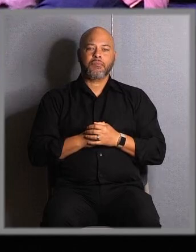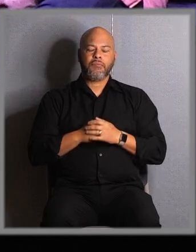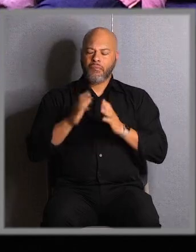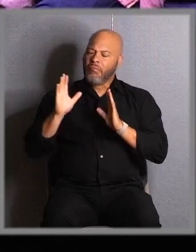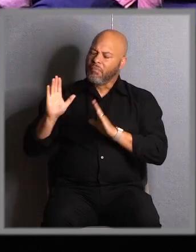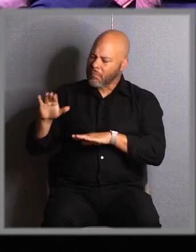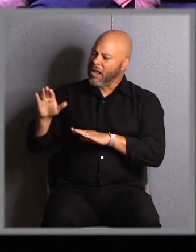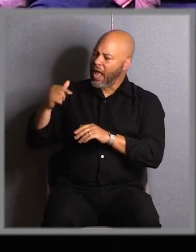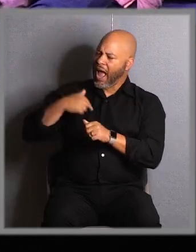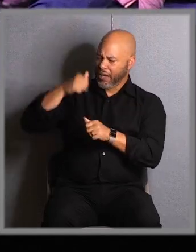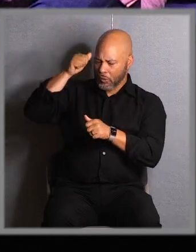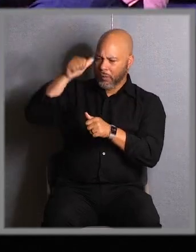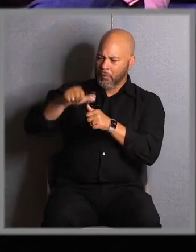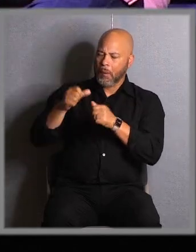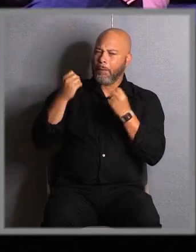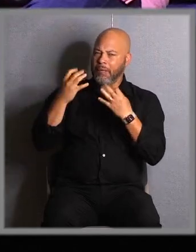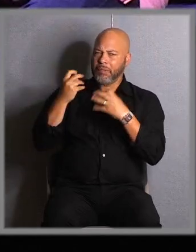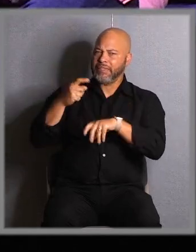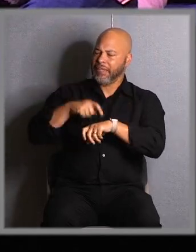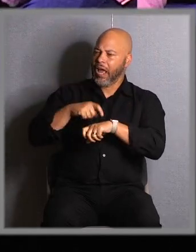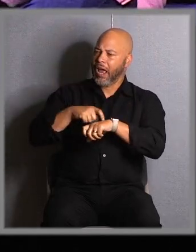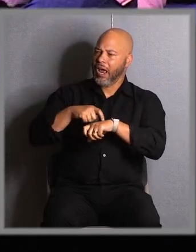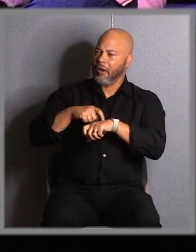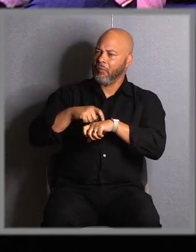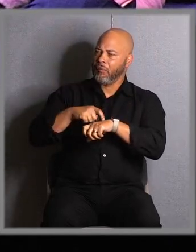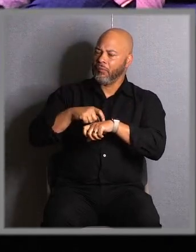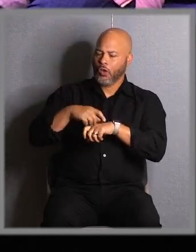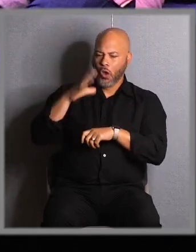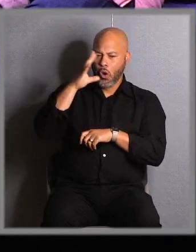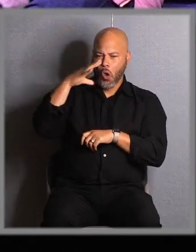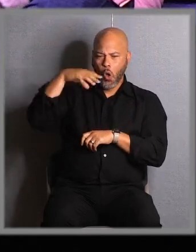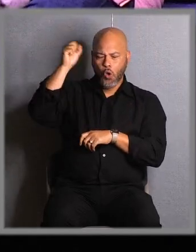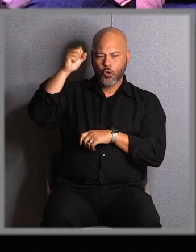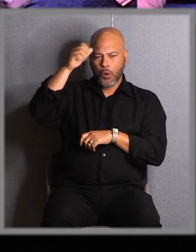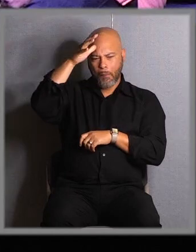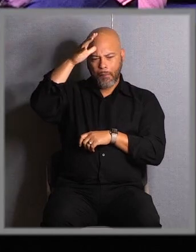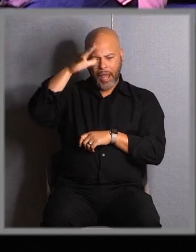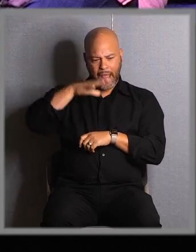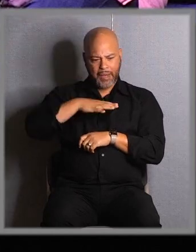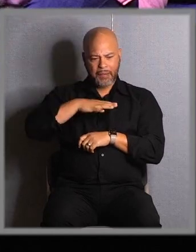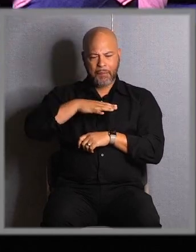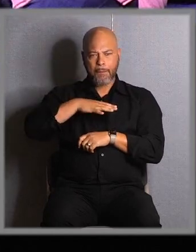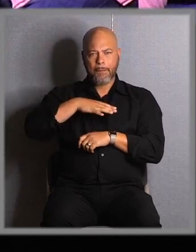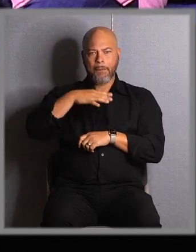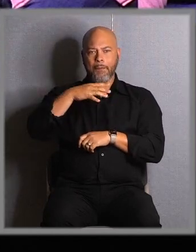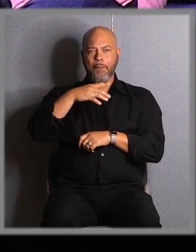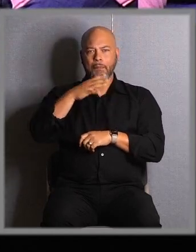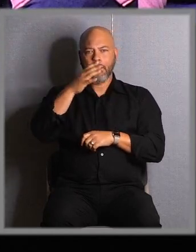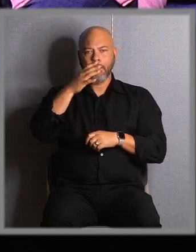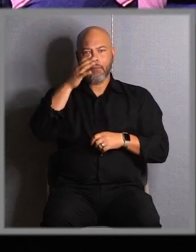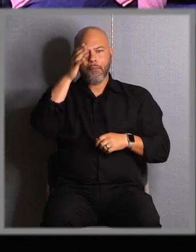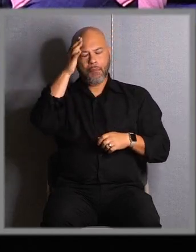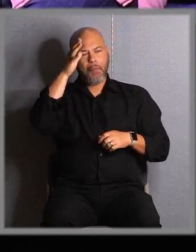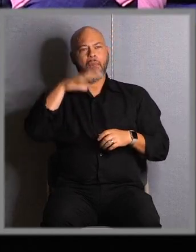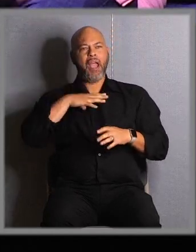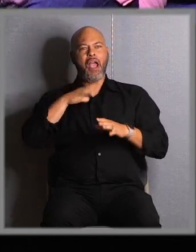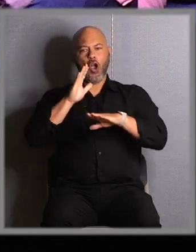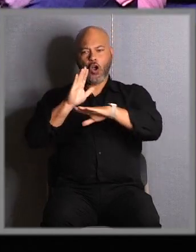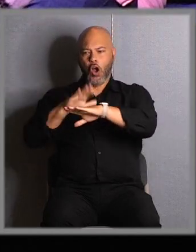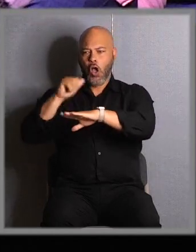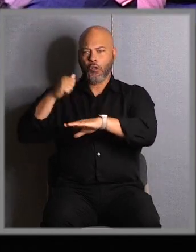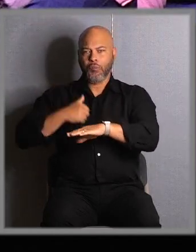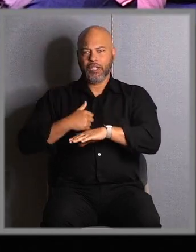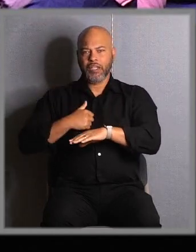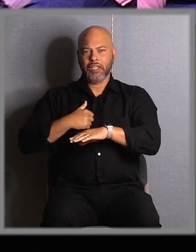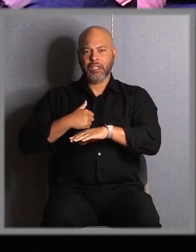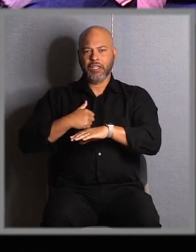I can remember many times an older black man calling me as a teenage boy